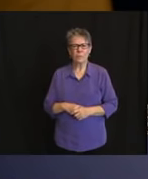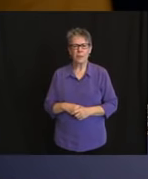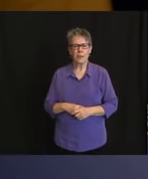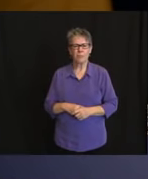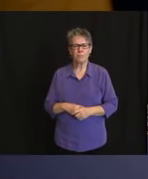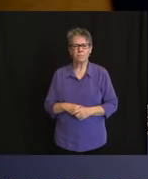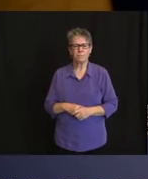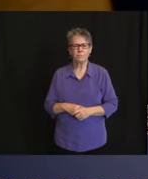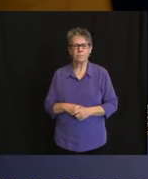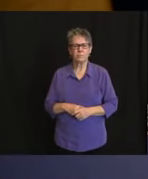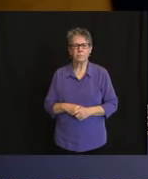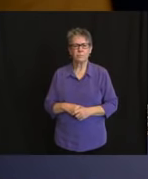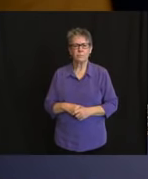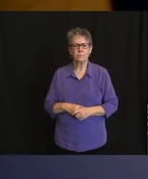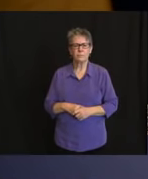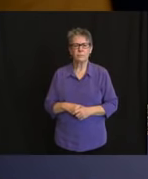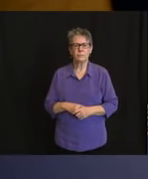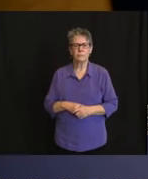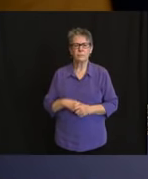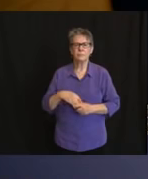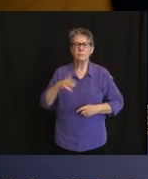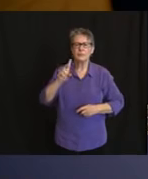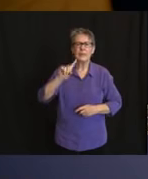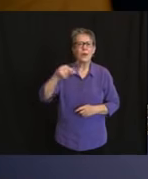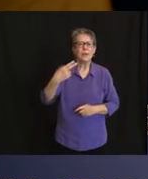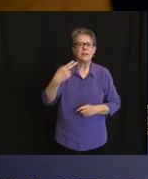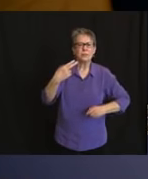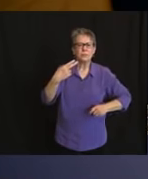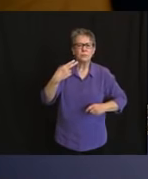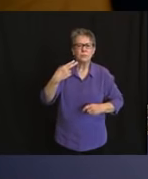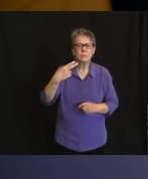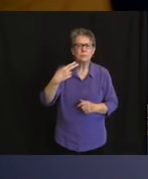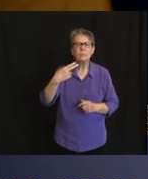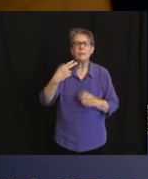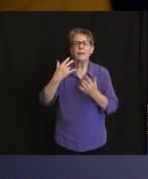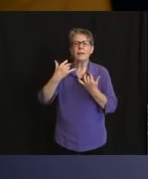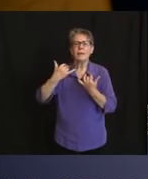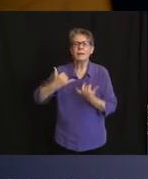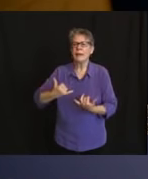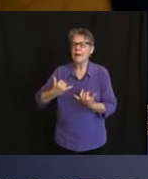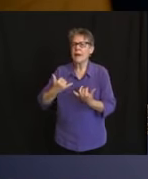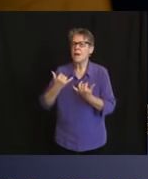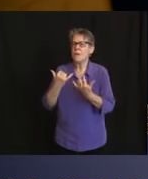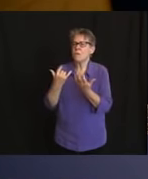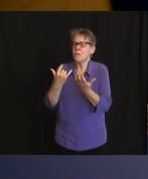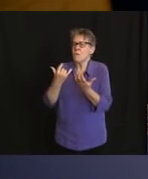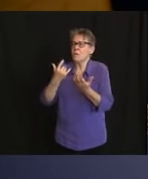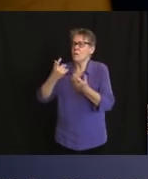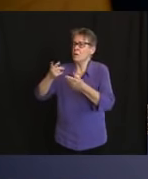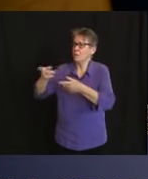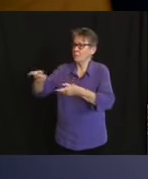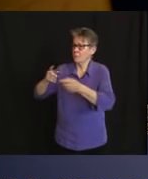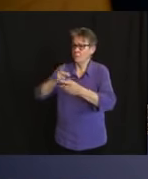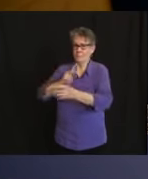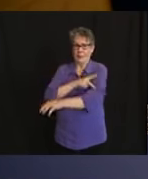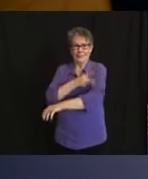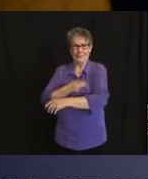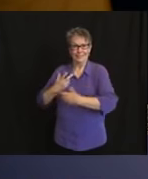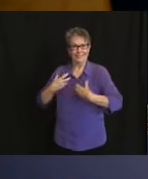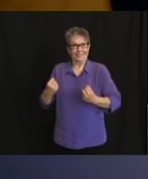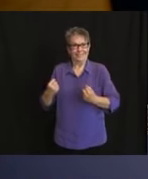probably get that. I'll work with Hospital Association. Because every patient that leaves the